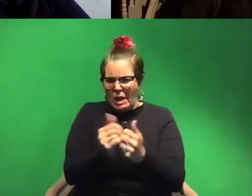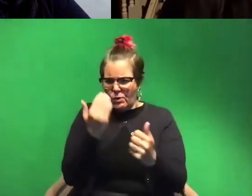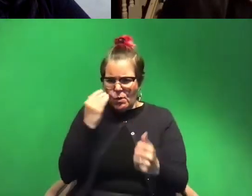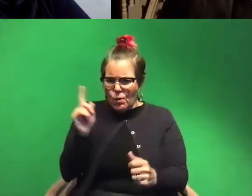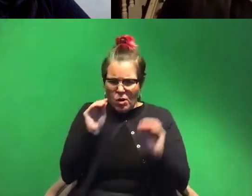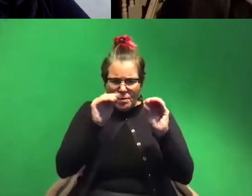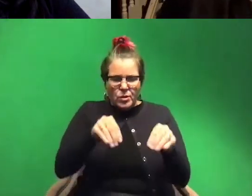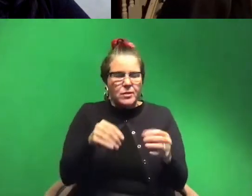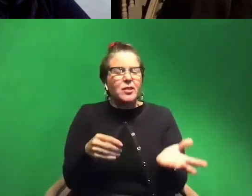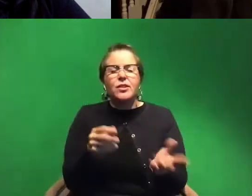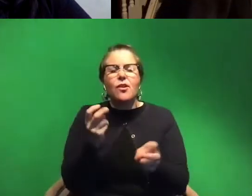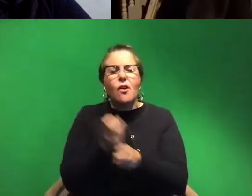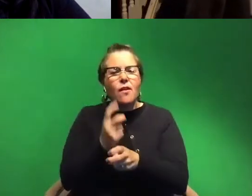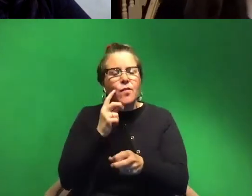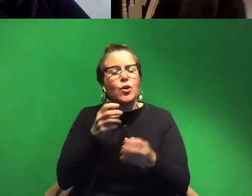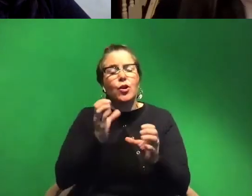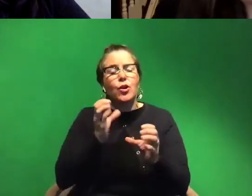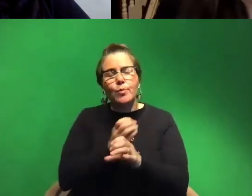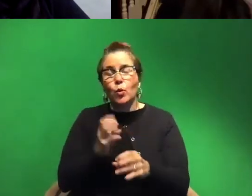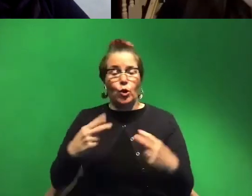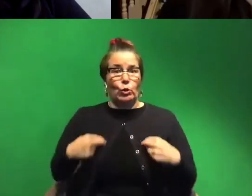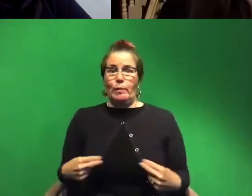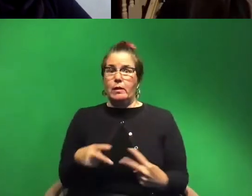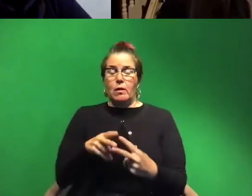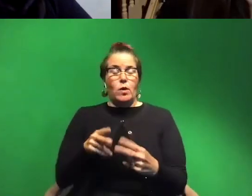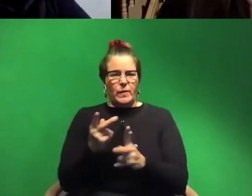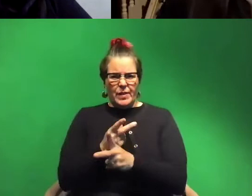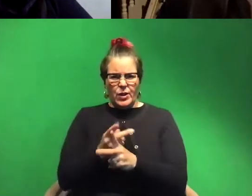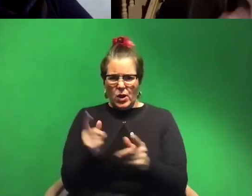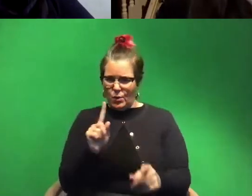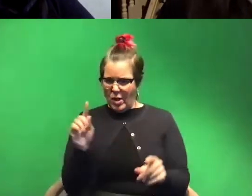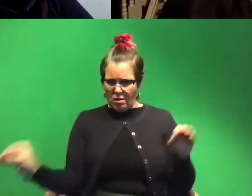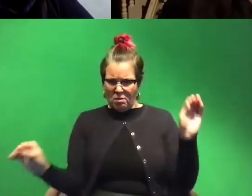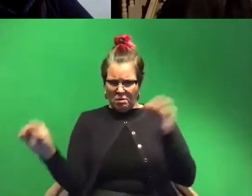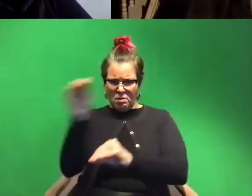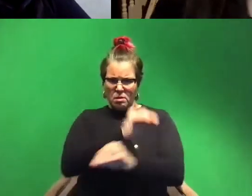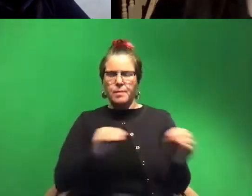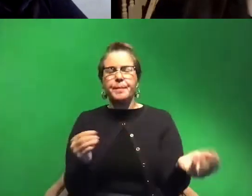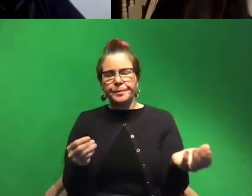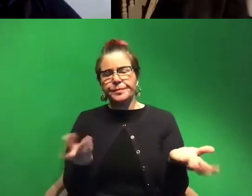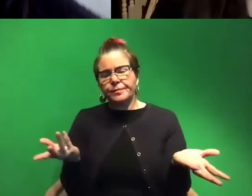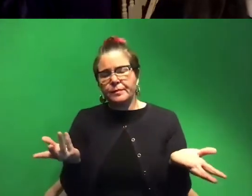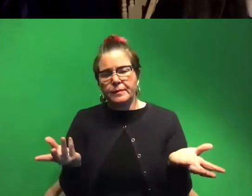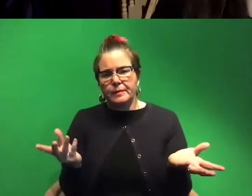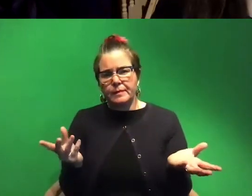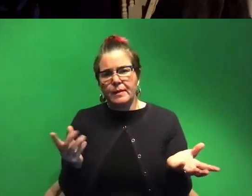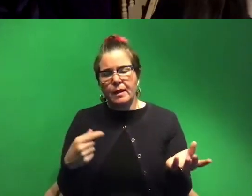It's just hard for the computer or a human for that matter to figure out what goes where. And so that is, so I'm on